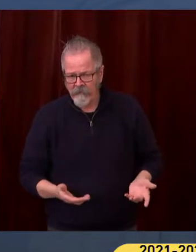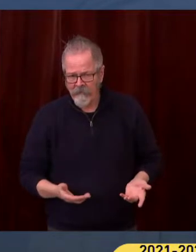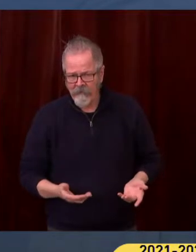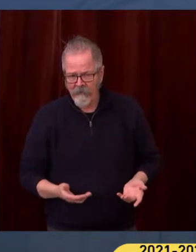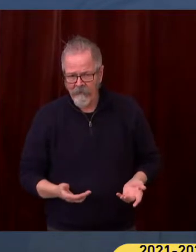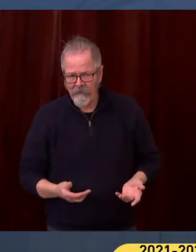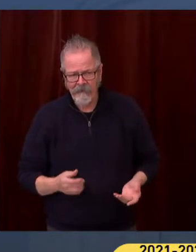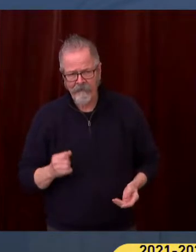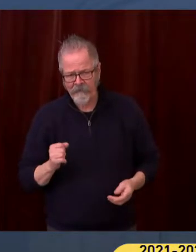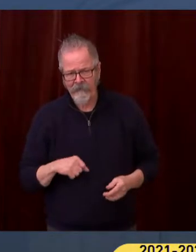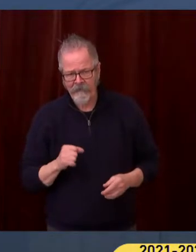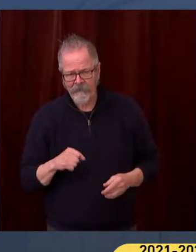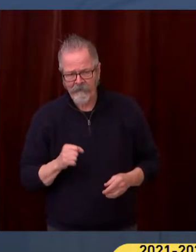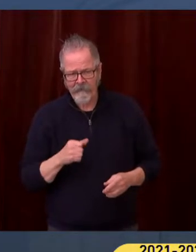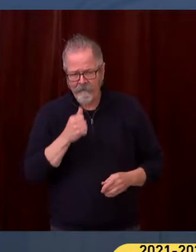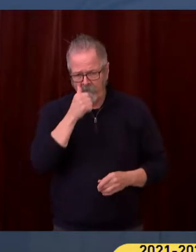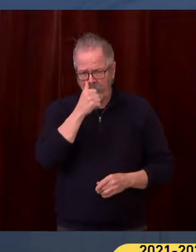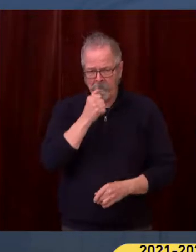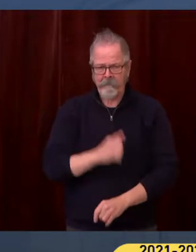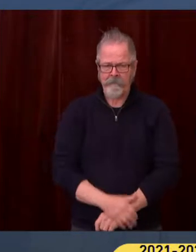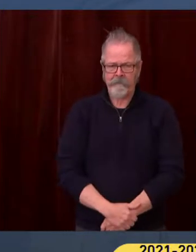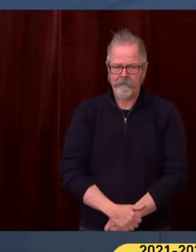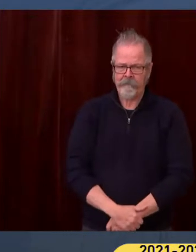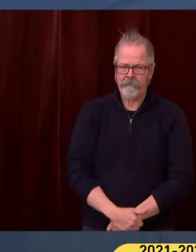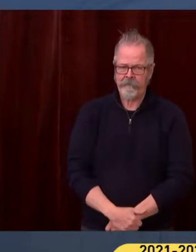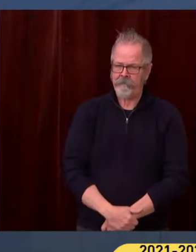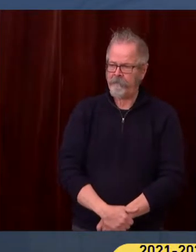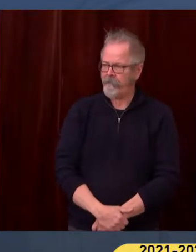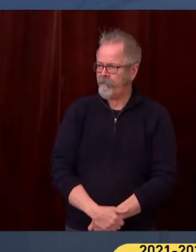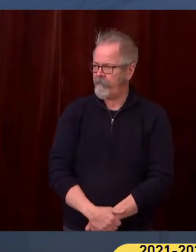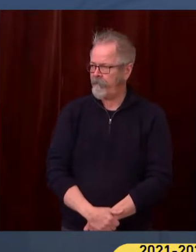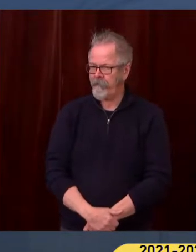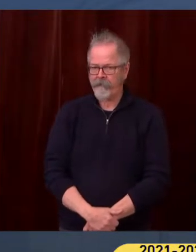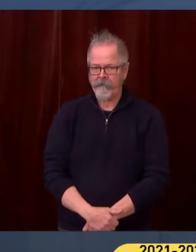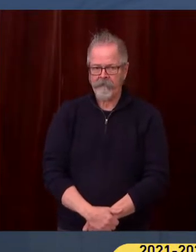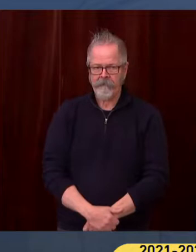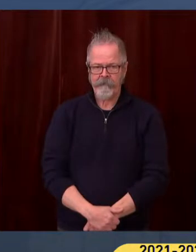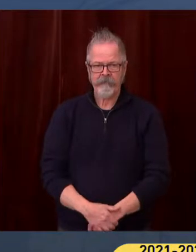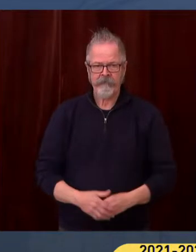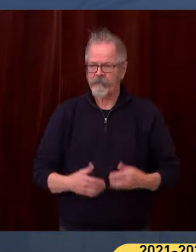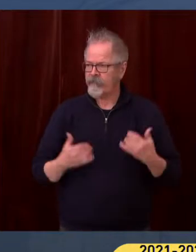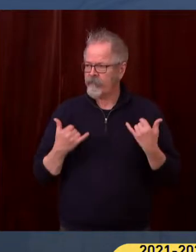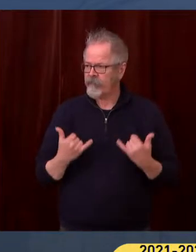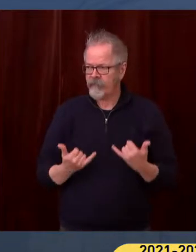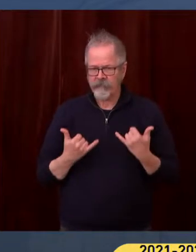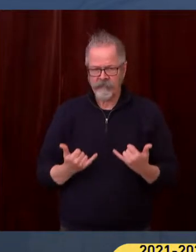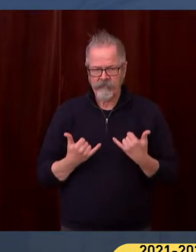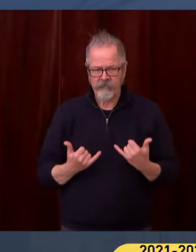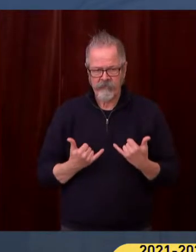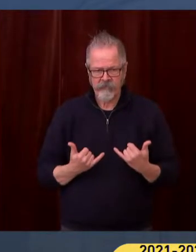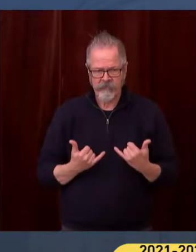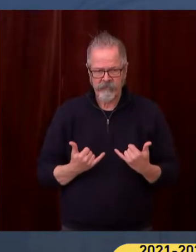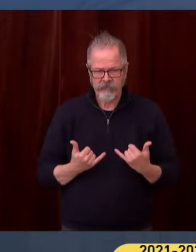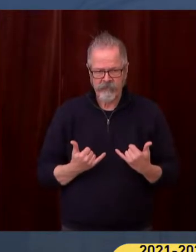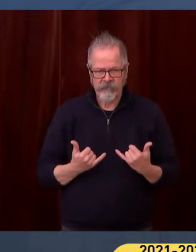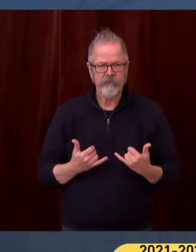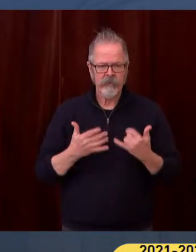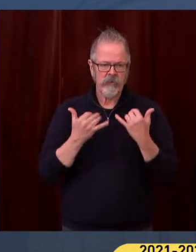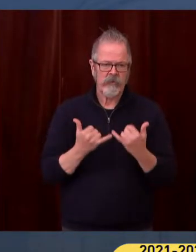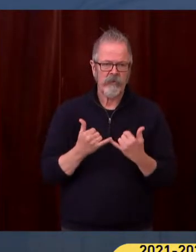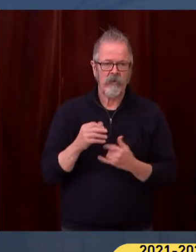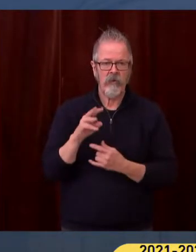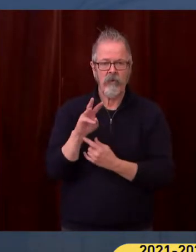Yeah, Governor. Today, WACAC acknowledged known security vulnerabilities in the IT system since it uses SolarWinds